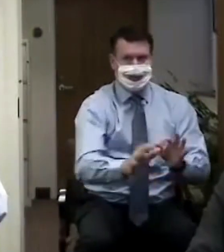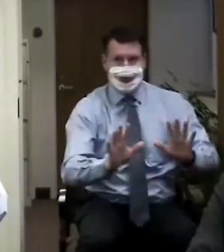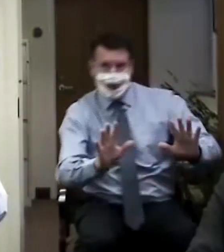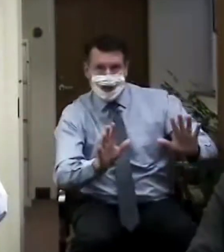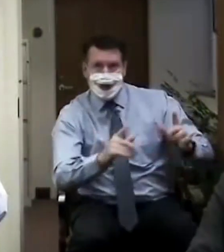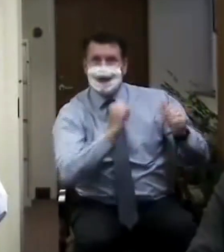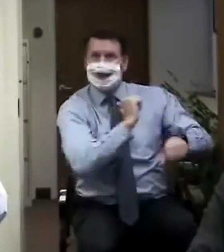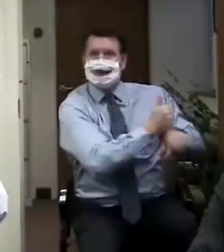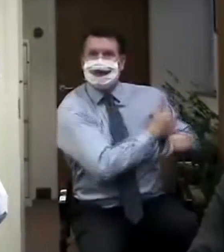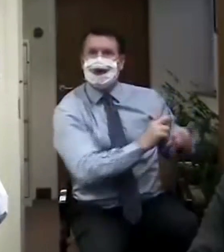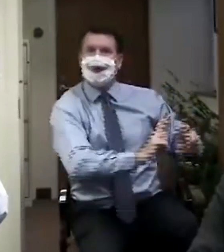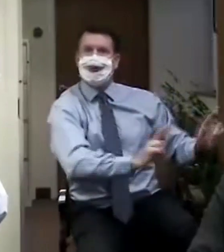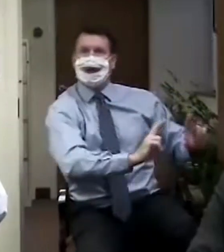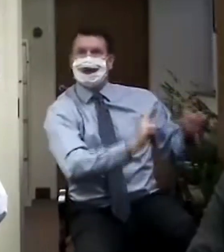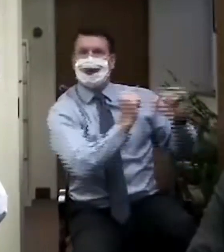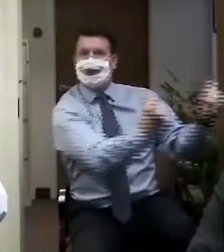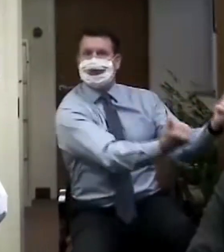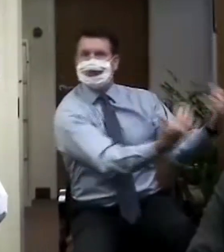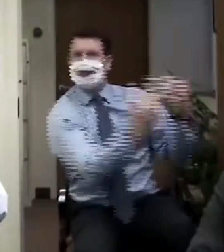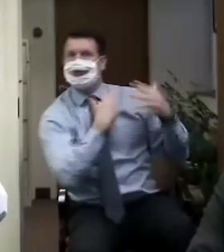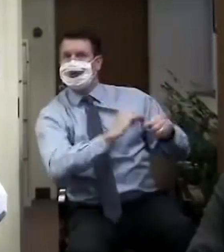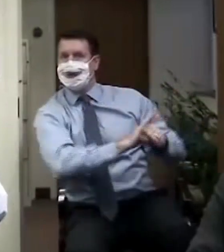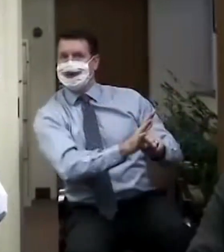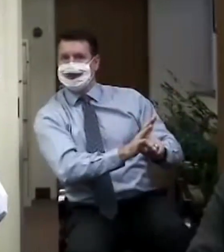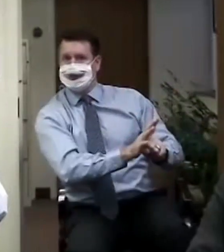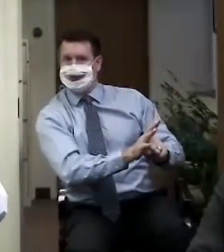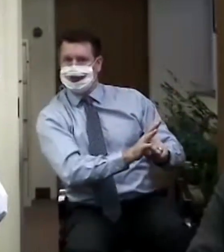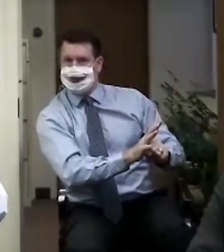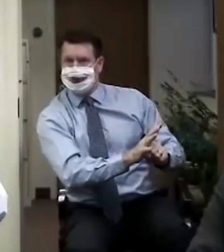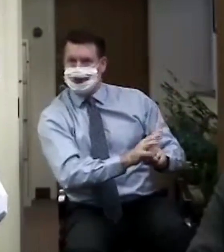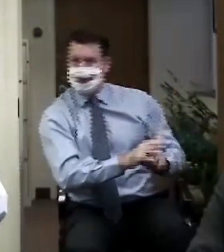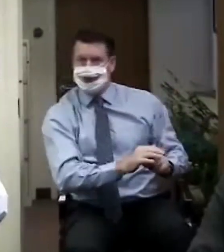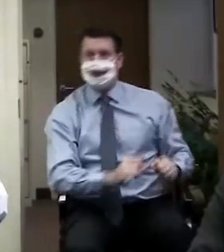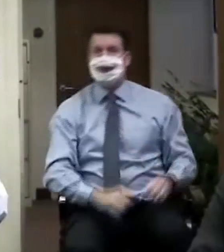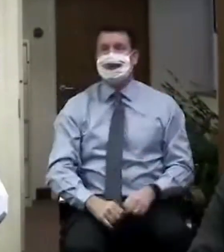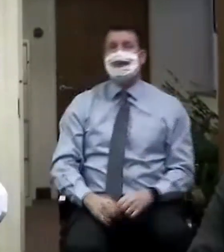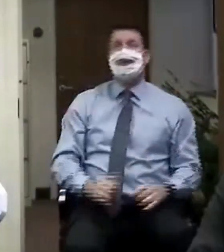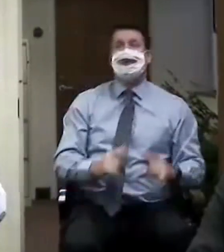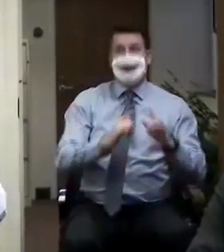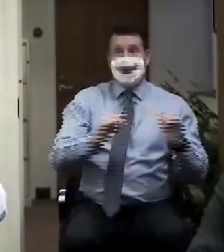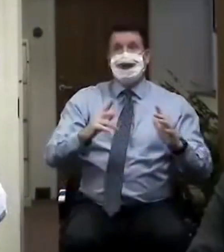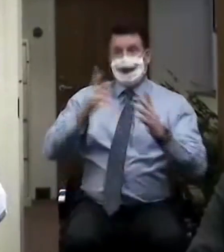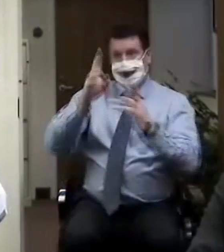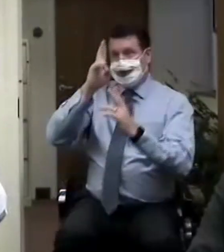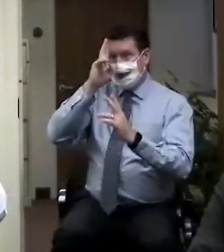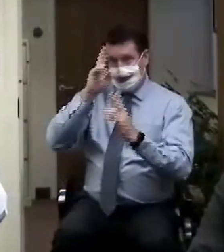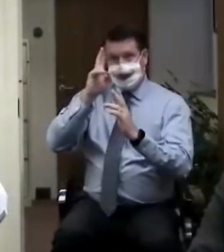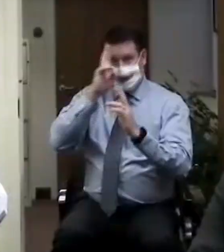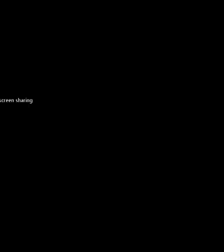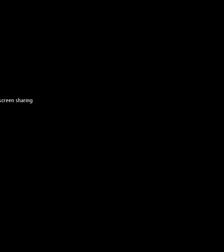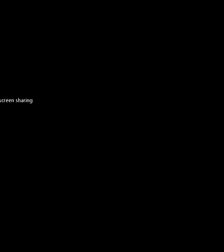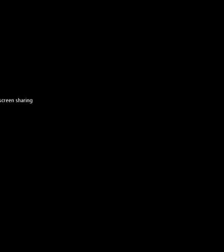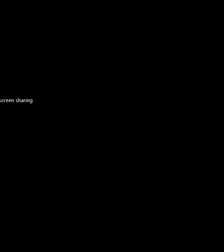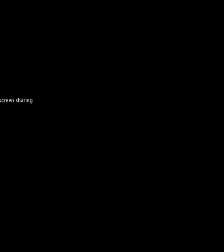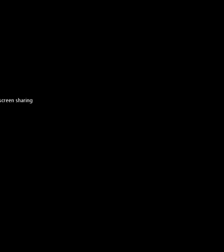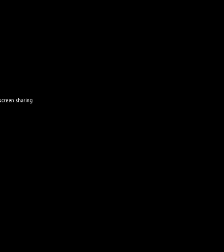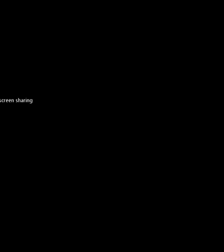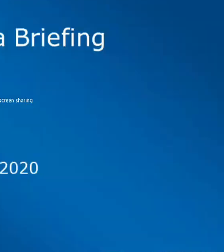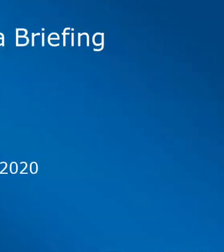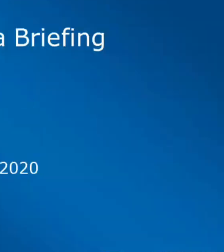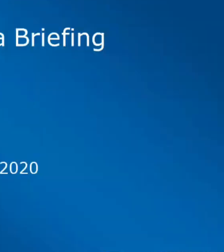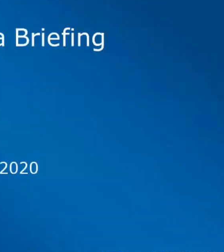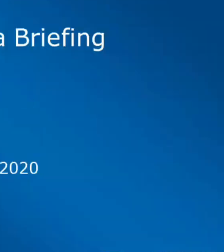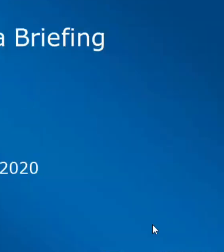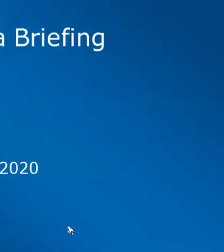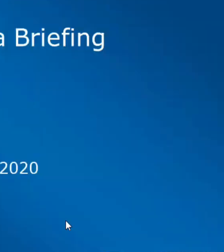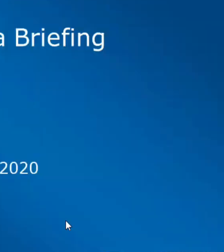to the social distancing that our community cooperated with and under the guidance of our governor, our county